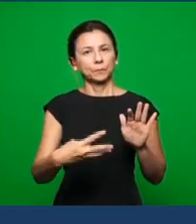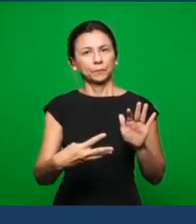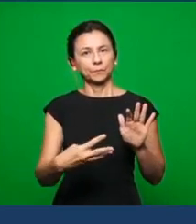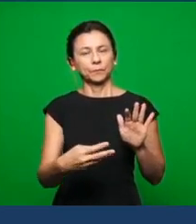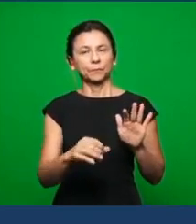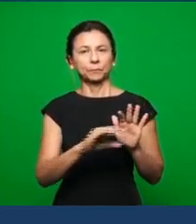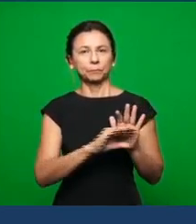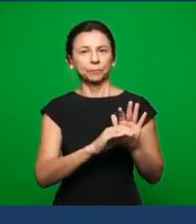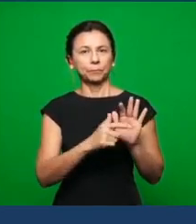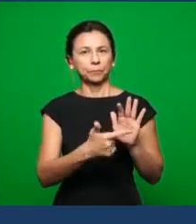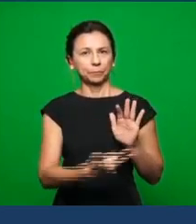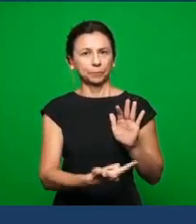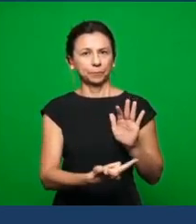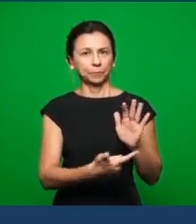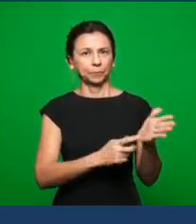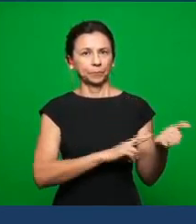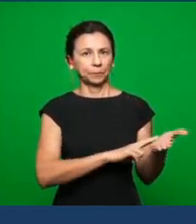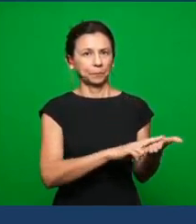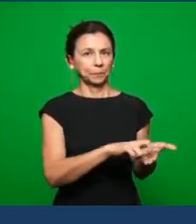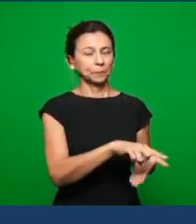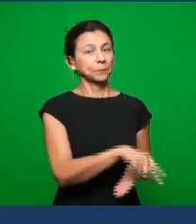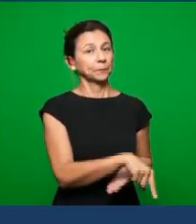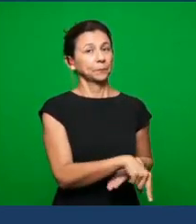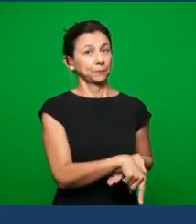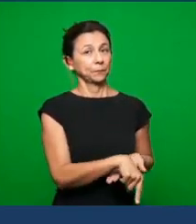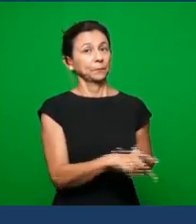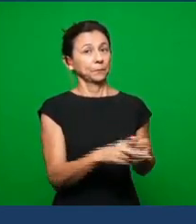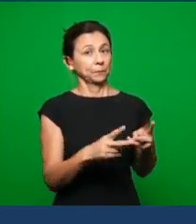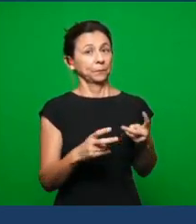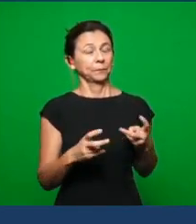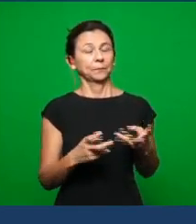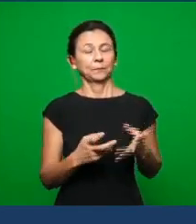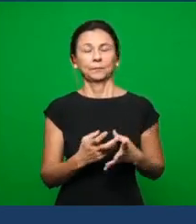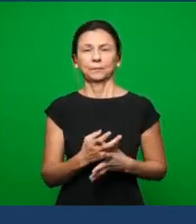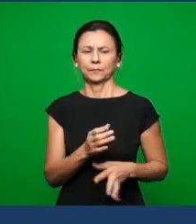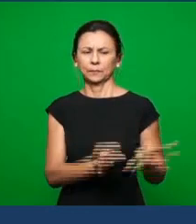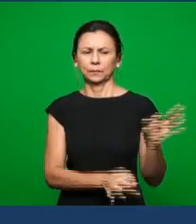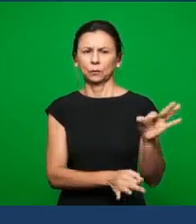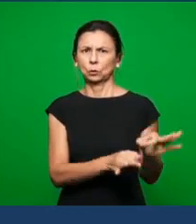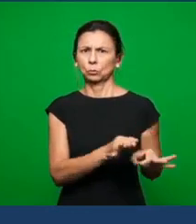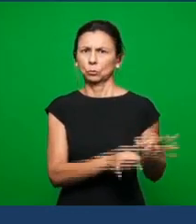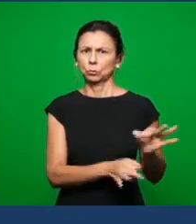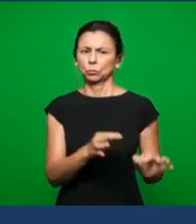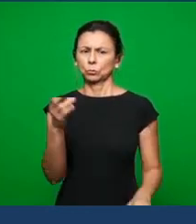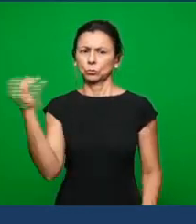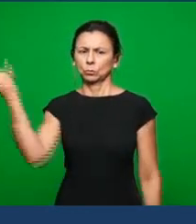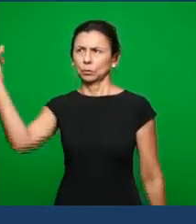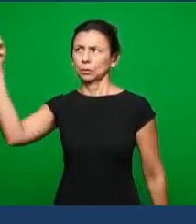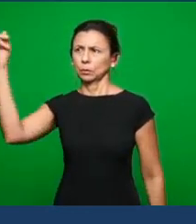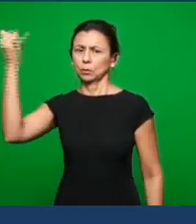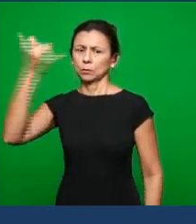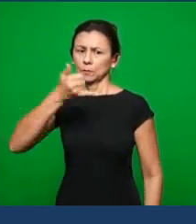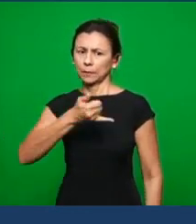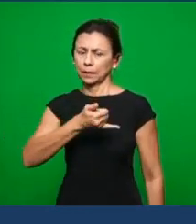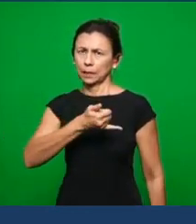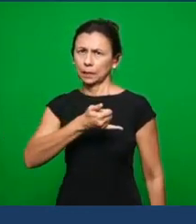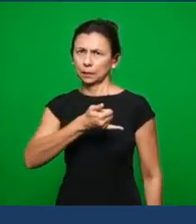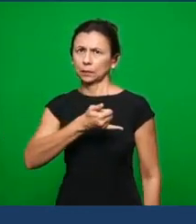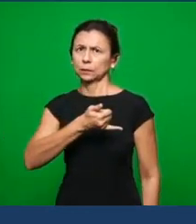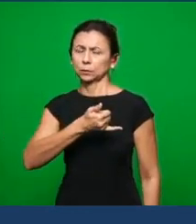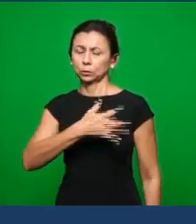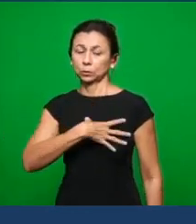23 of chapter 2 and to the letter of Thyatira. So the brethren were able to see there this judgment, and the Lord even saying,